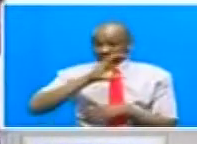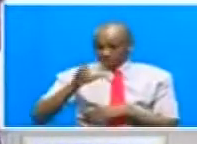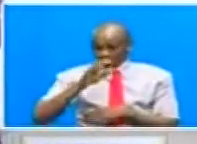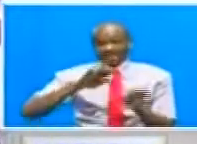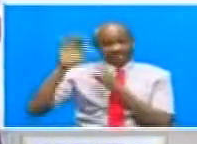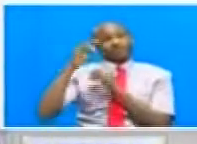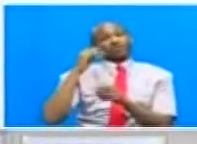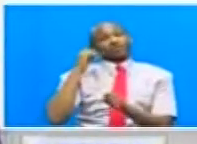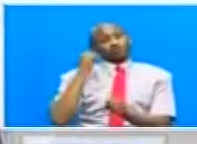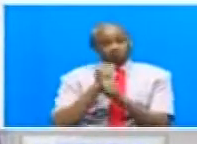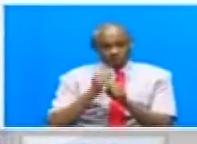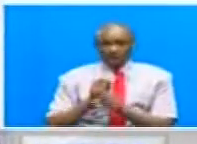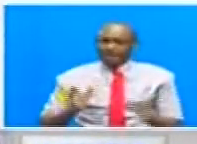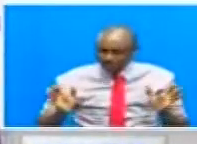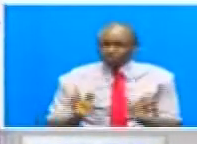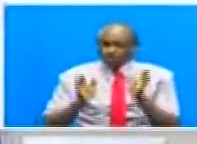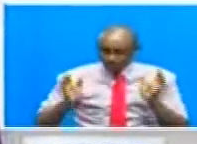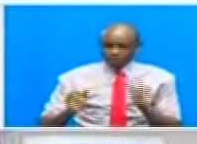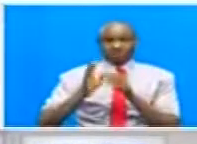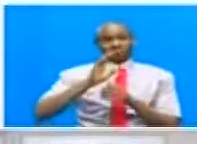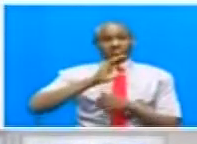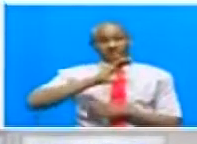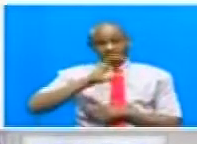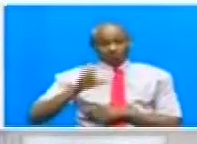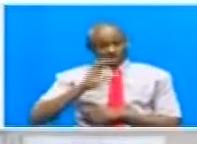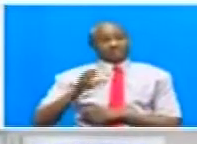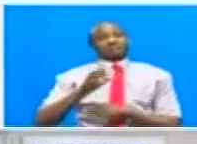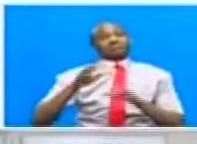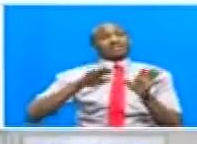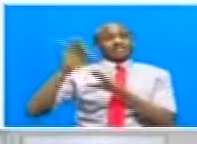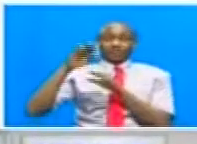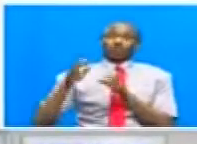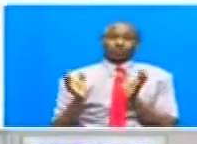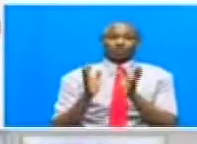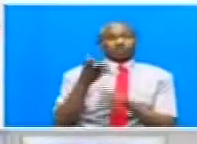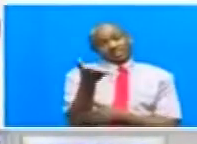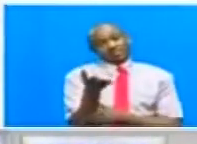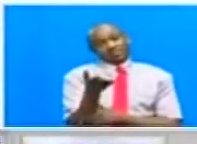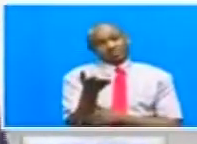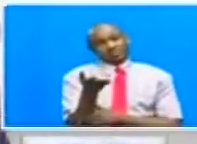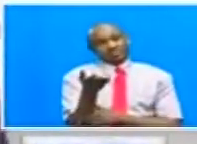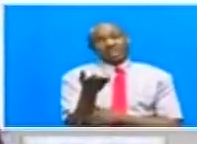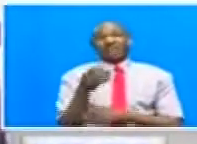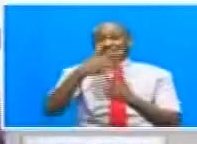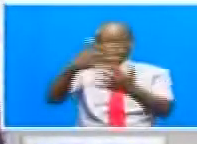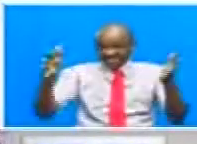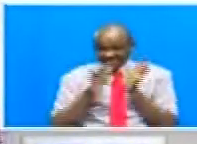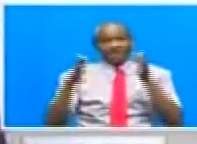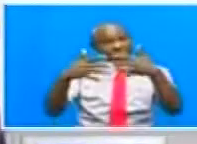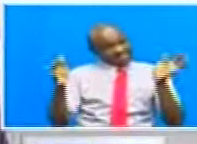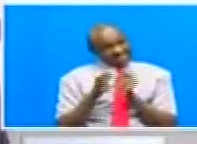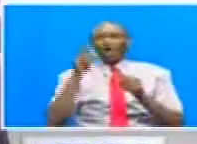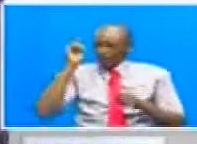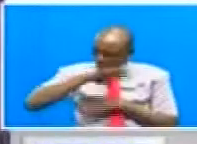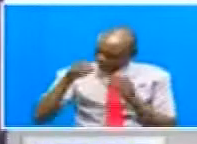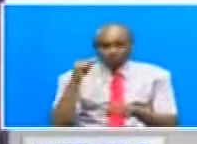is push the county governments to allocate resources to put permanent walls around these schools. Oh, yeah. mm-hmm. Because live fences will not protect these